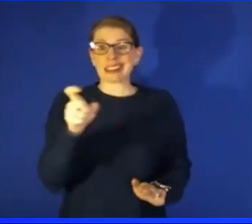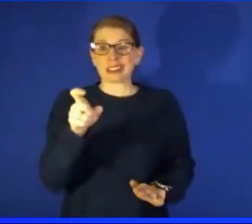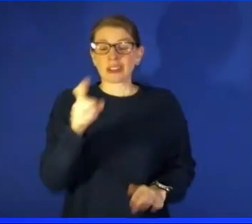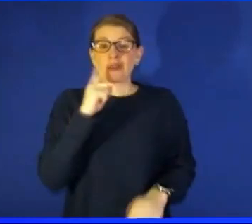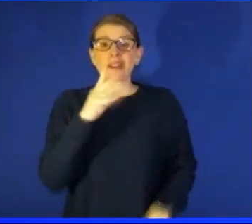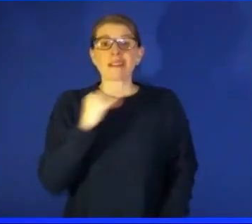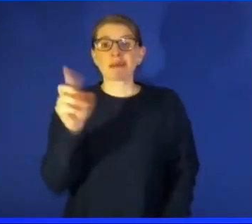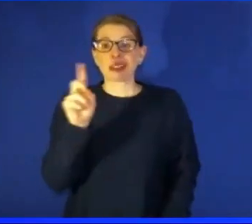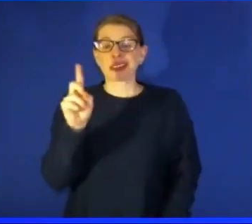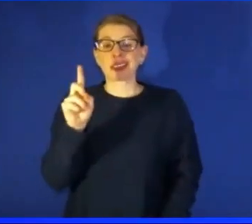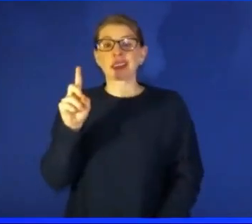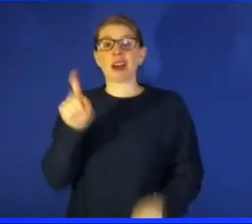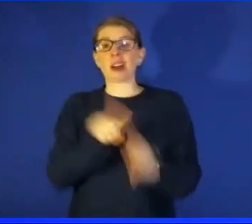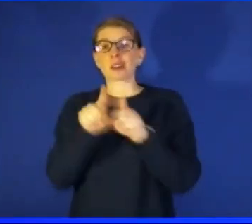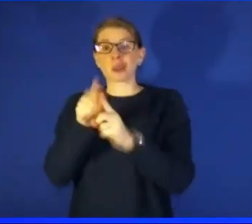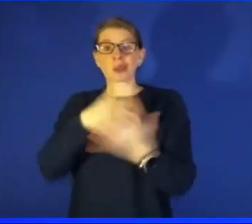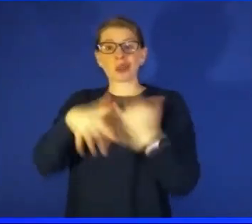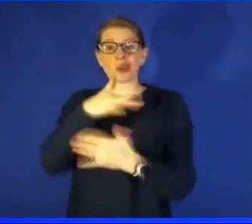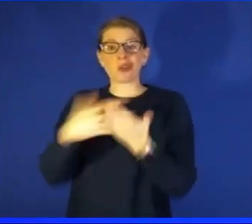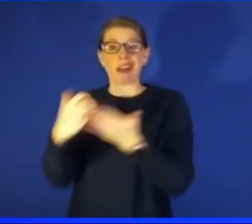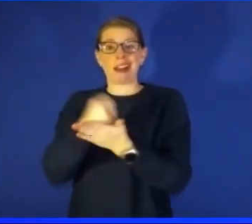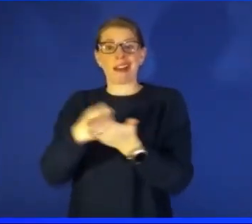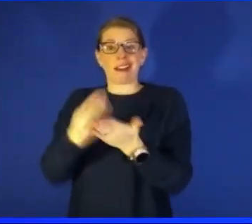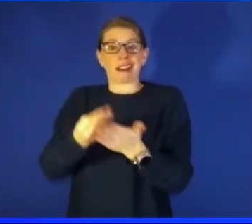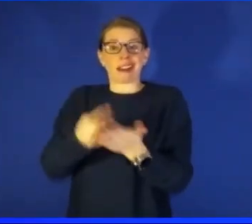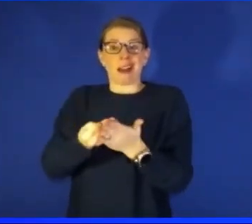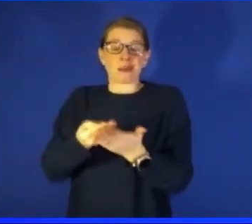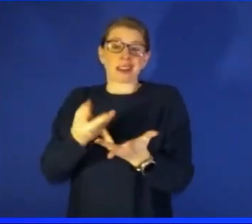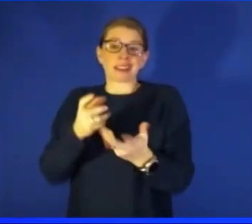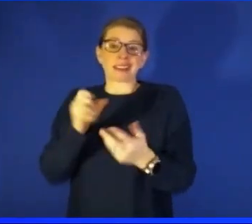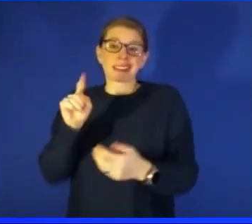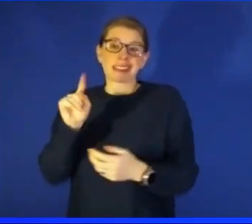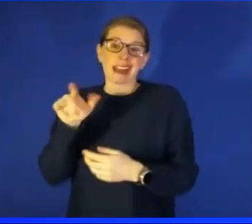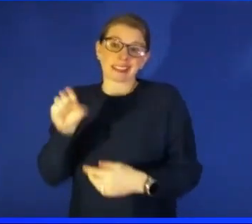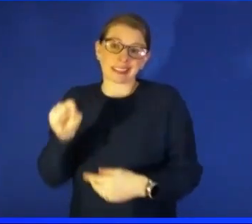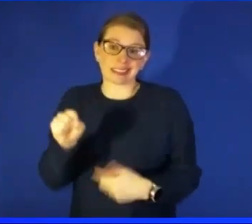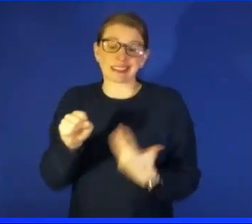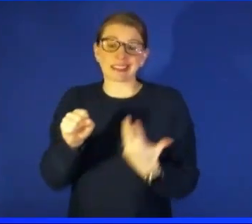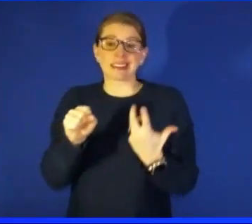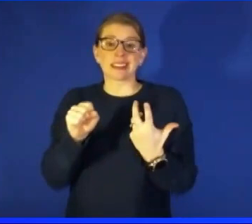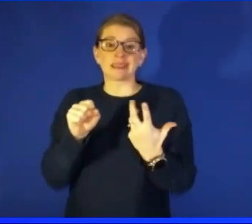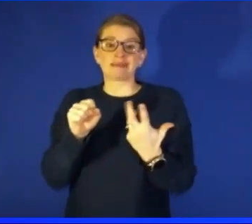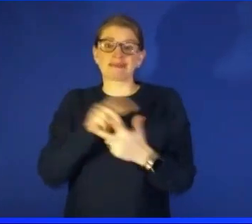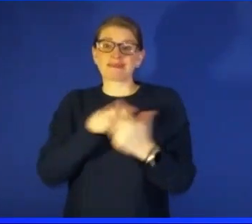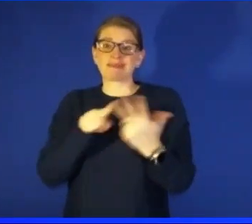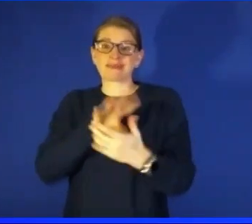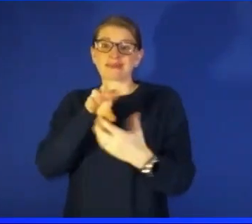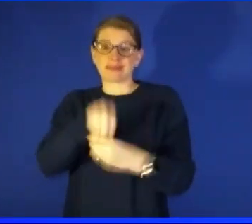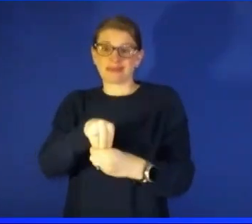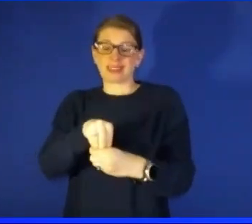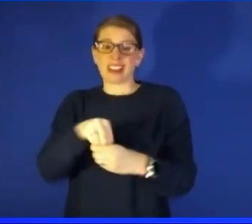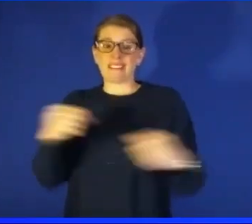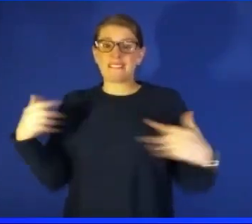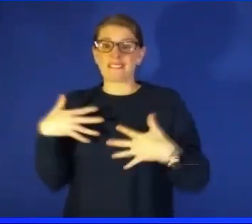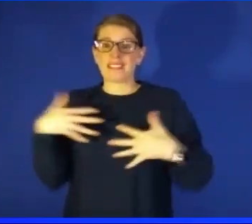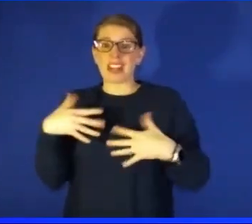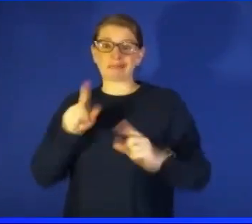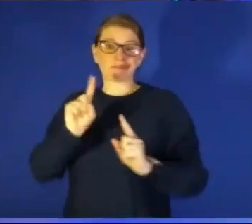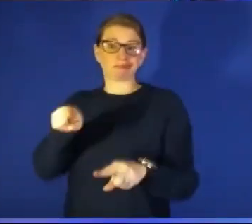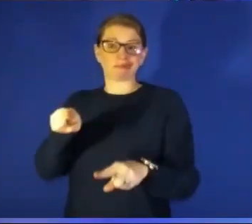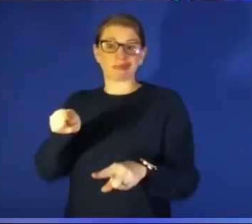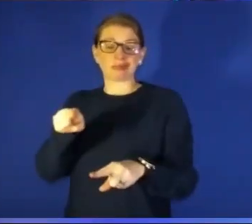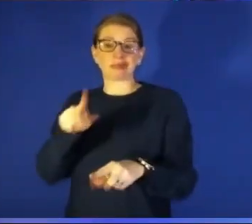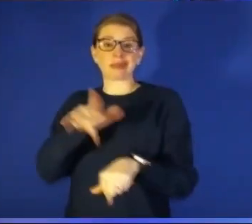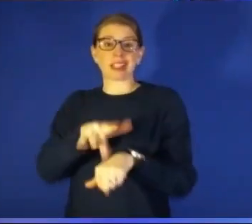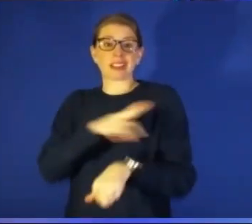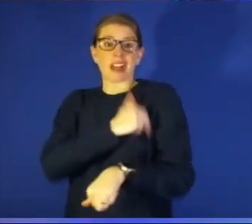socioeconomic status too, and all of that has kind of really played a part in kind of seeing that fear of going towards the hospital during these times.